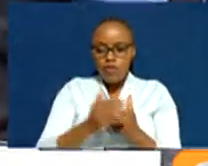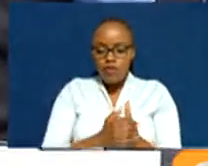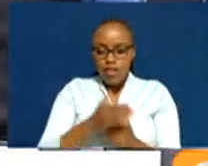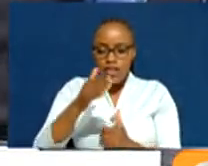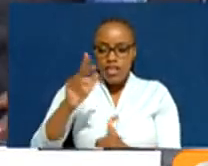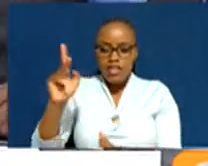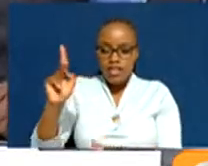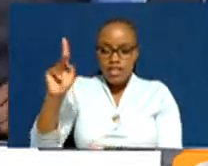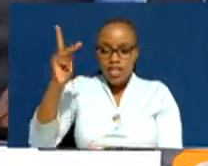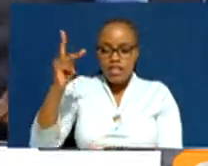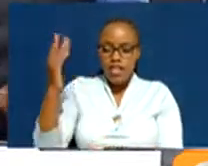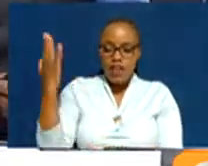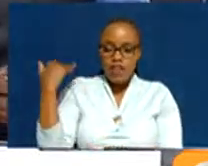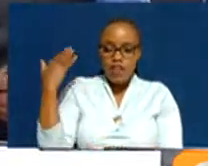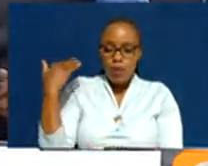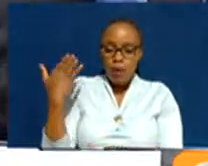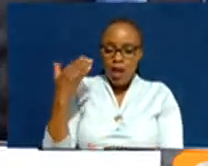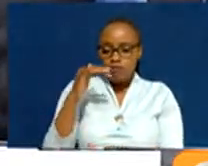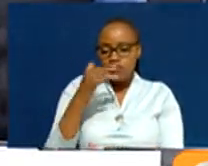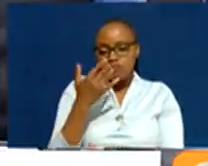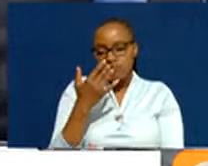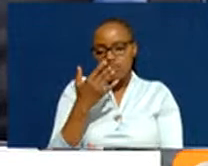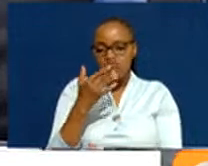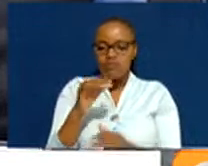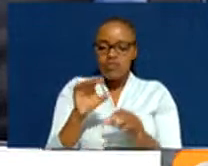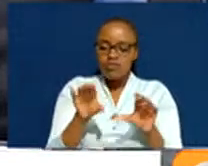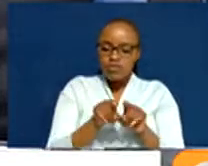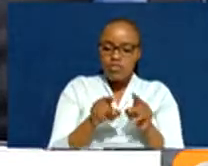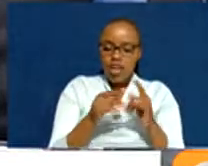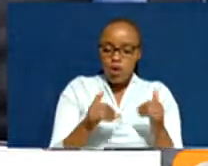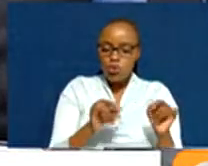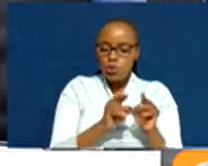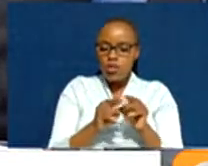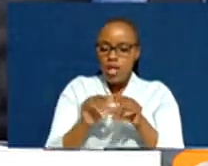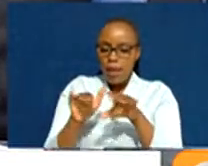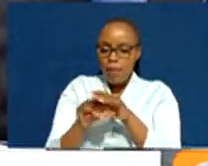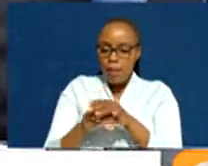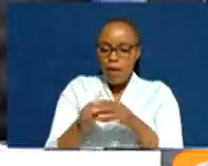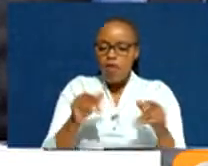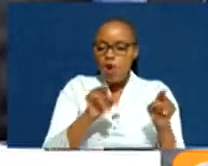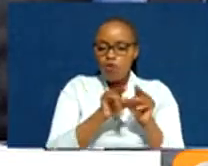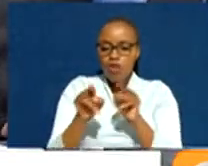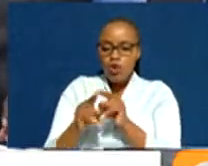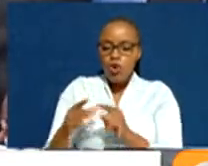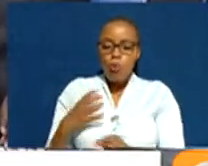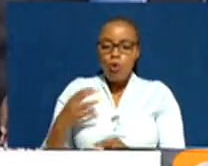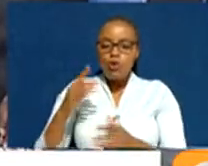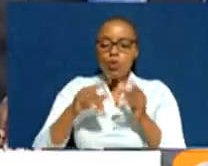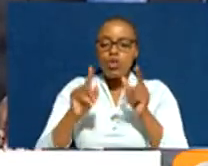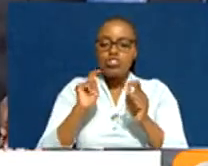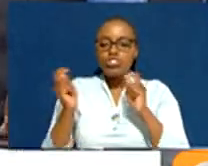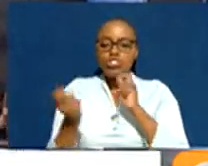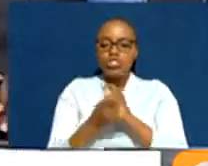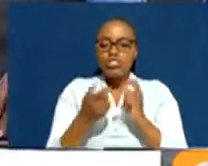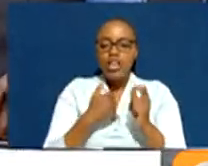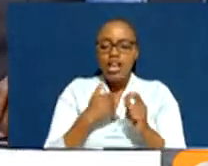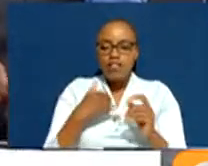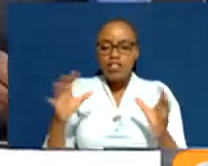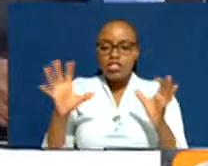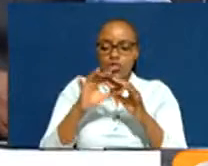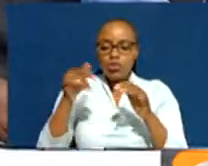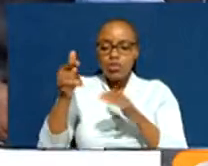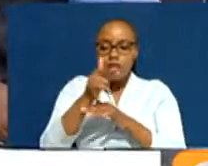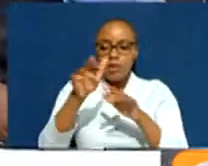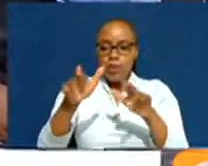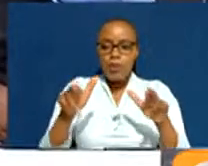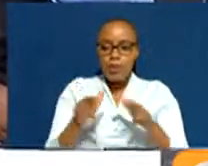in Kenya, a former colony and a current member of the Commonwealth, what effect will the changes have? Well, joining us in